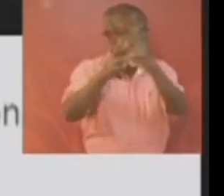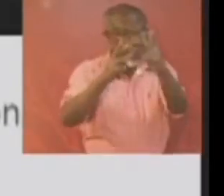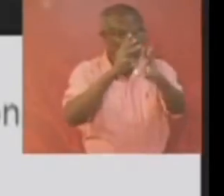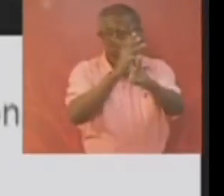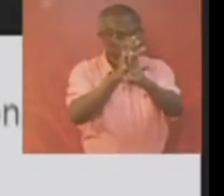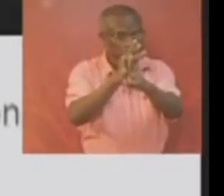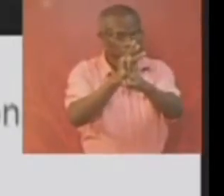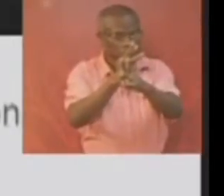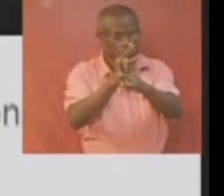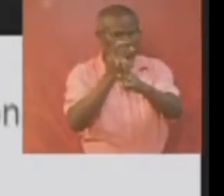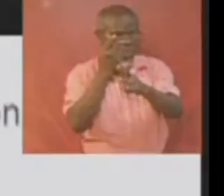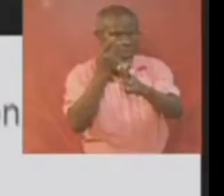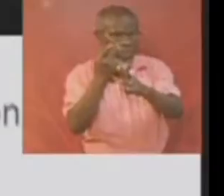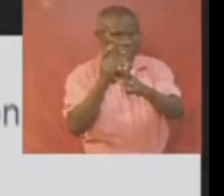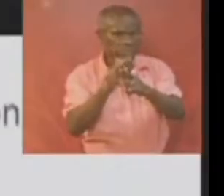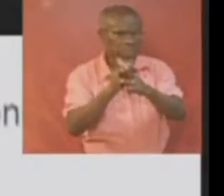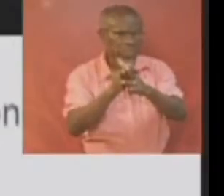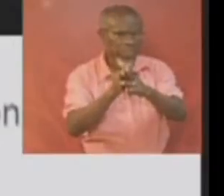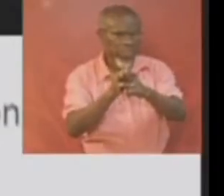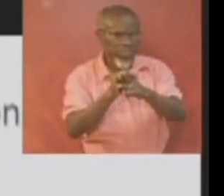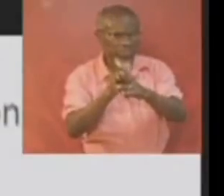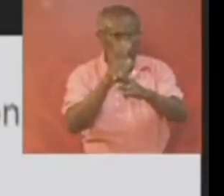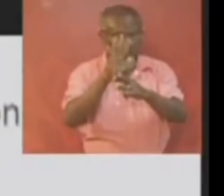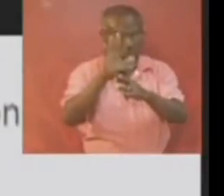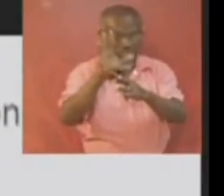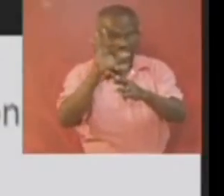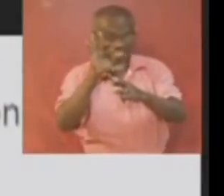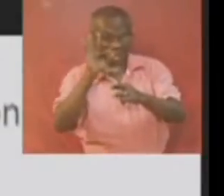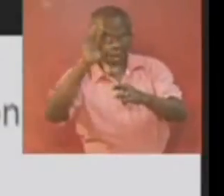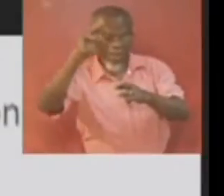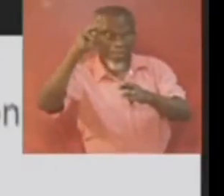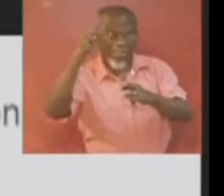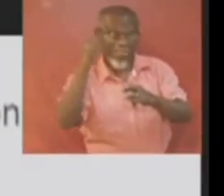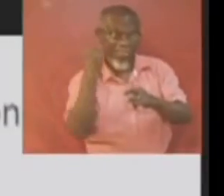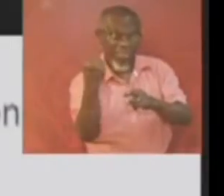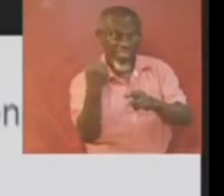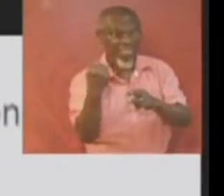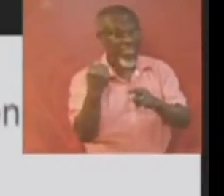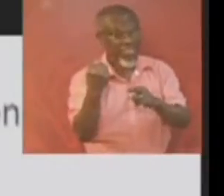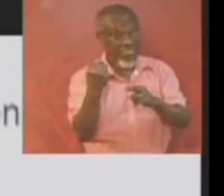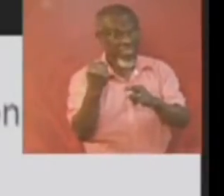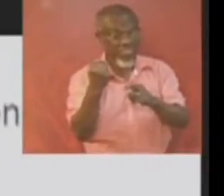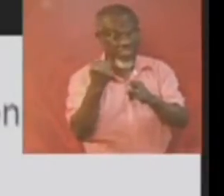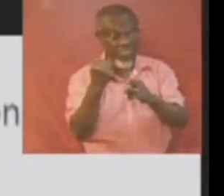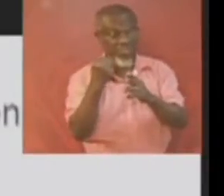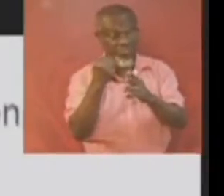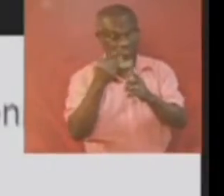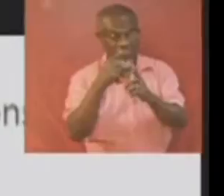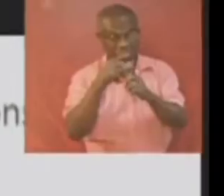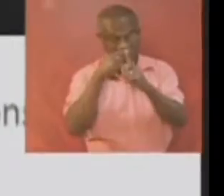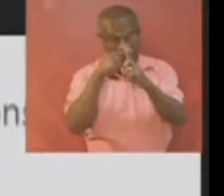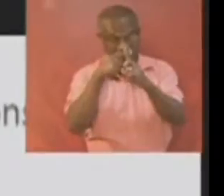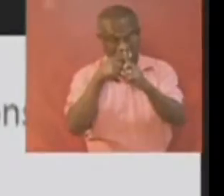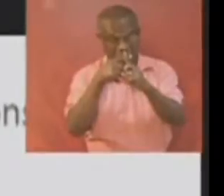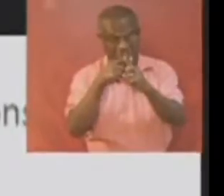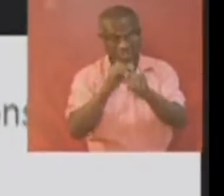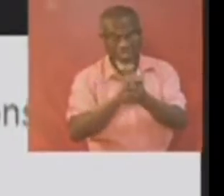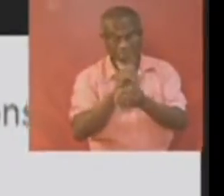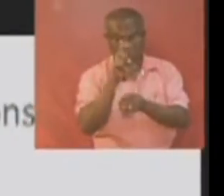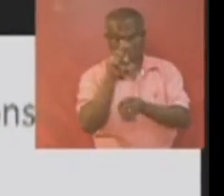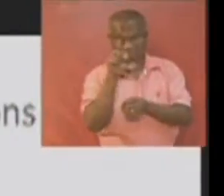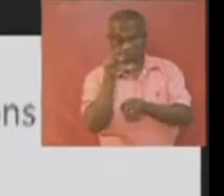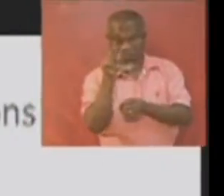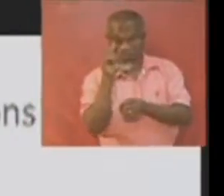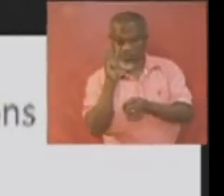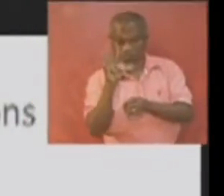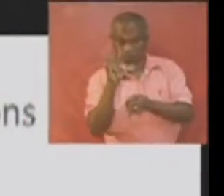nearly 59 million confirmed cases of COVID-19, including nearly 1.4 million deaths